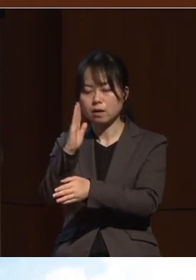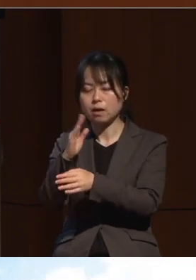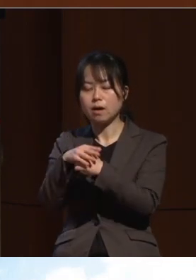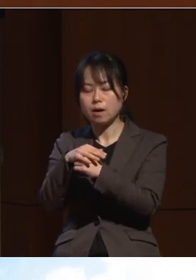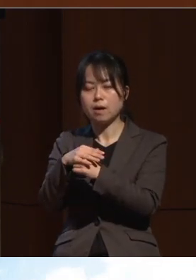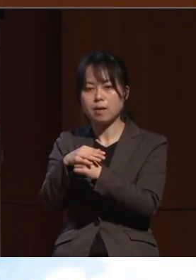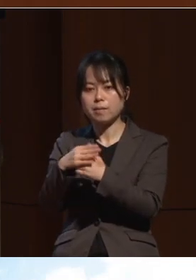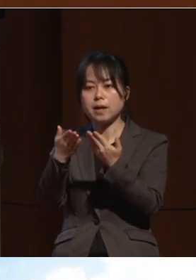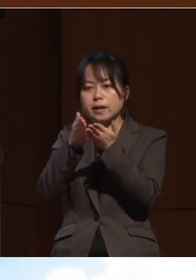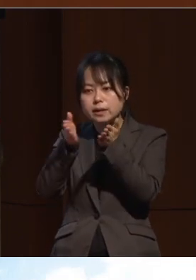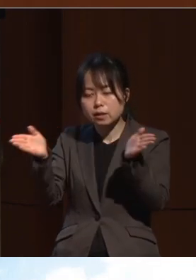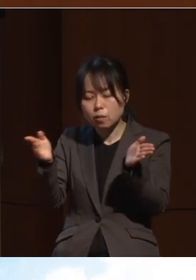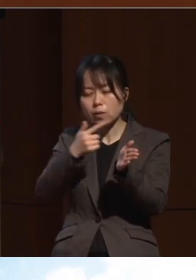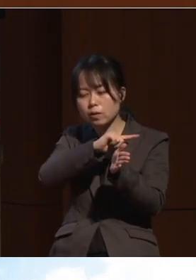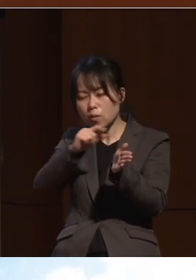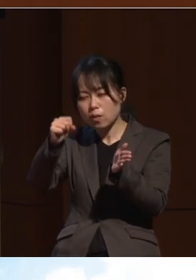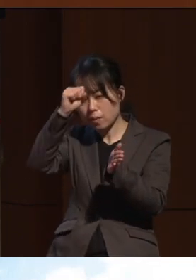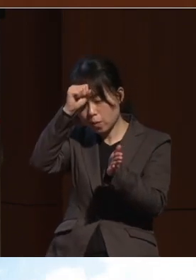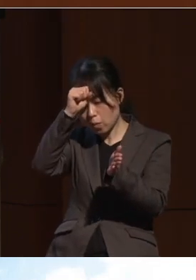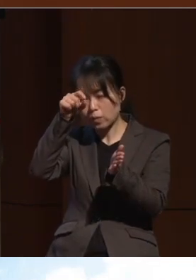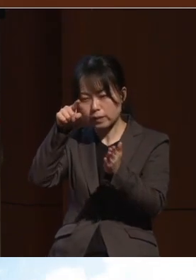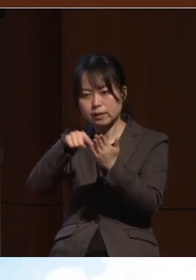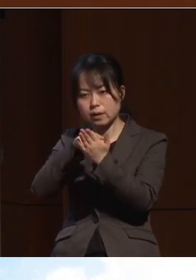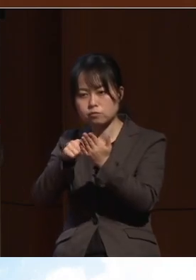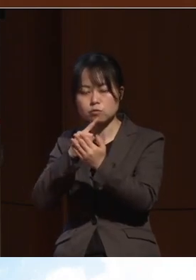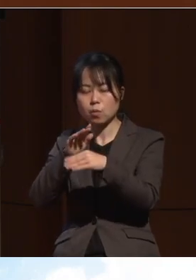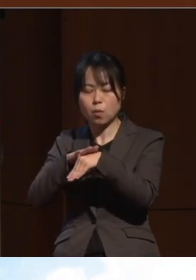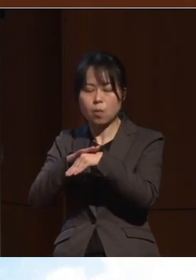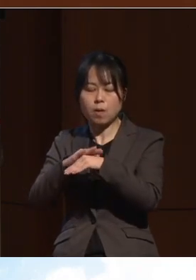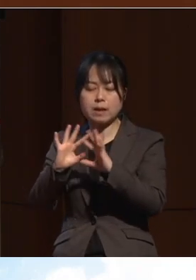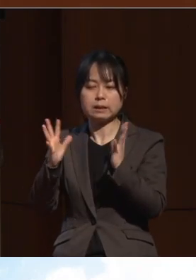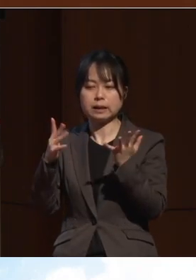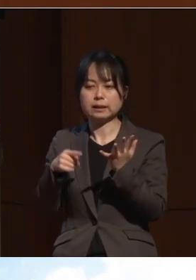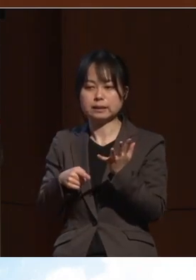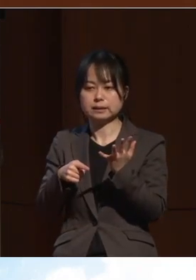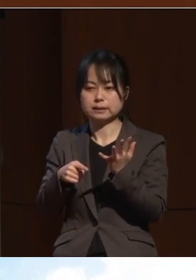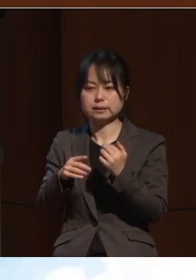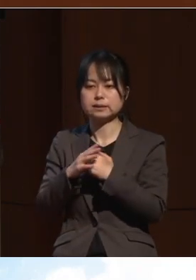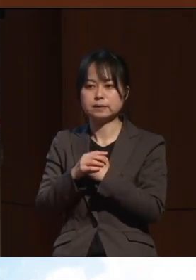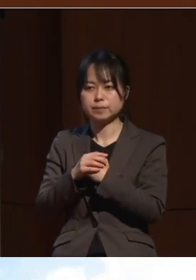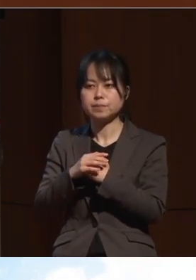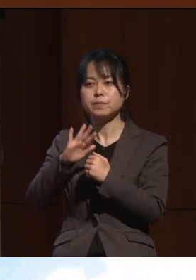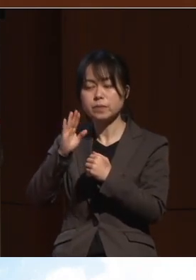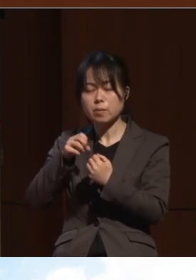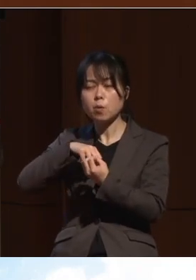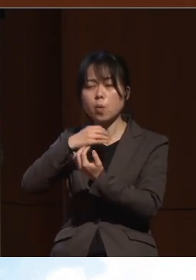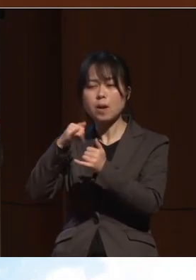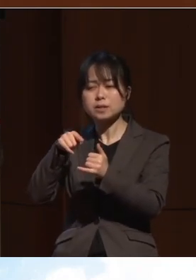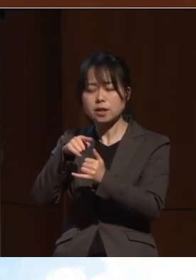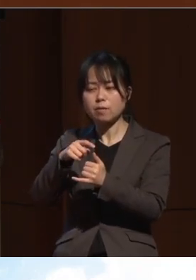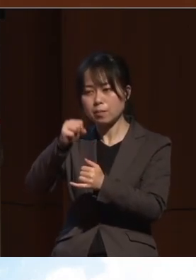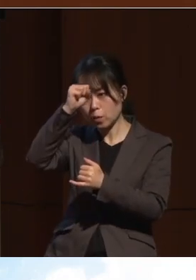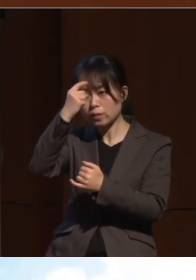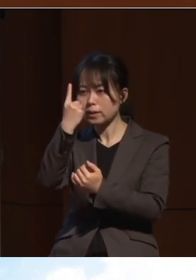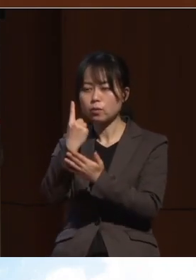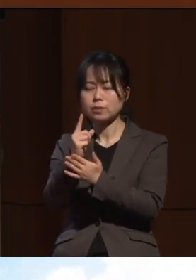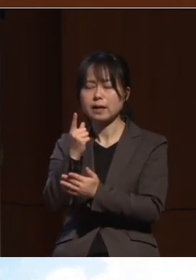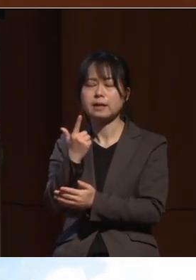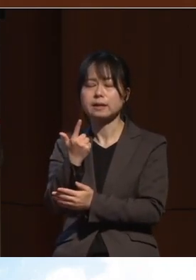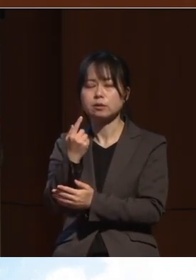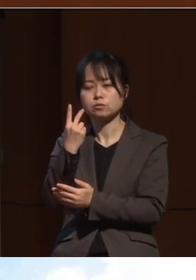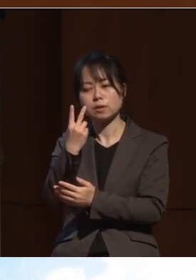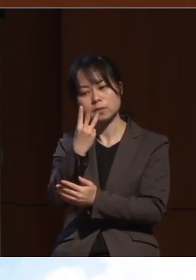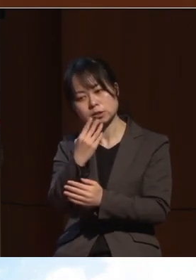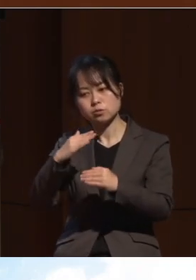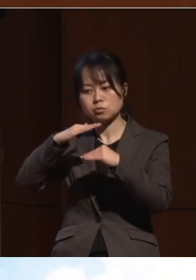for the great majority of older adults, that they have multiple conditions. And they can often go quite rapidly, in fact, from having no problems at all to